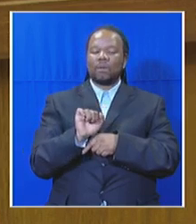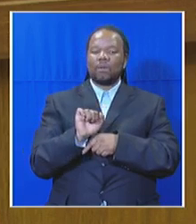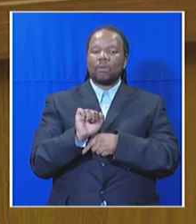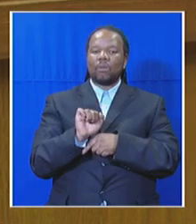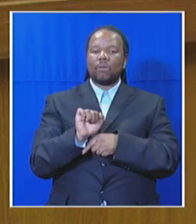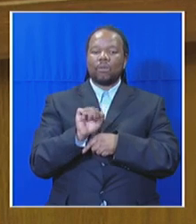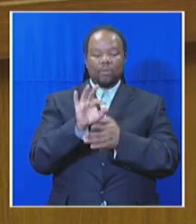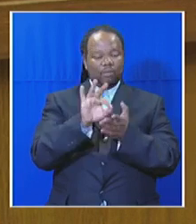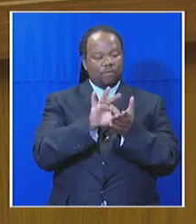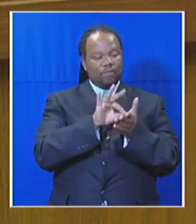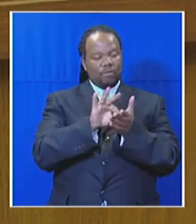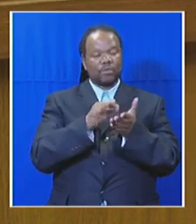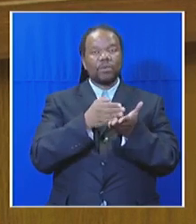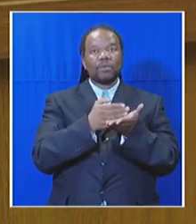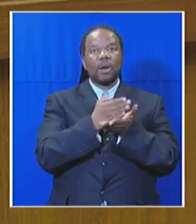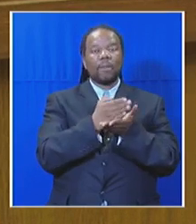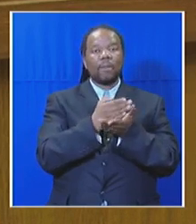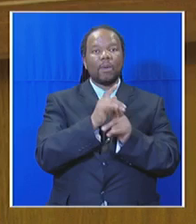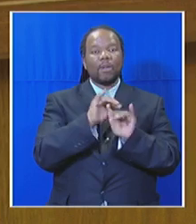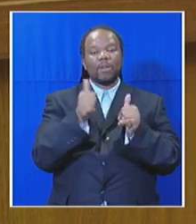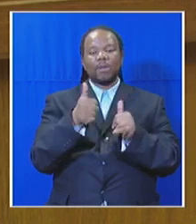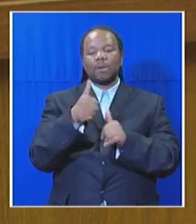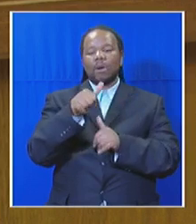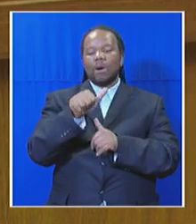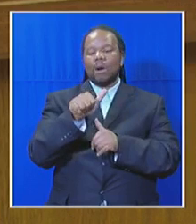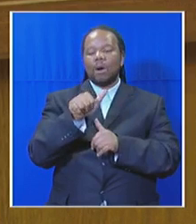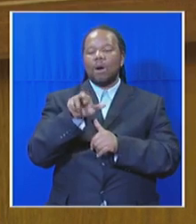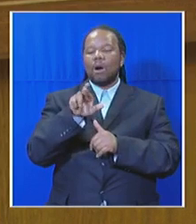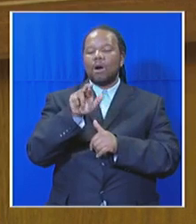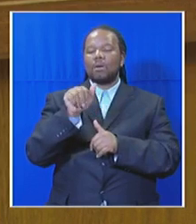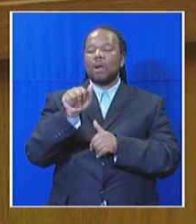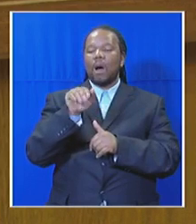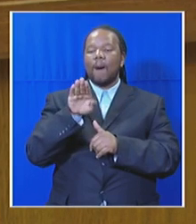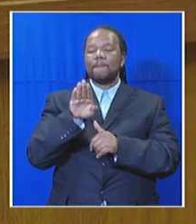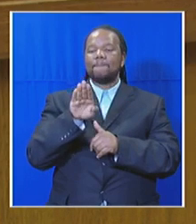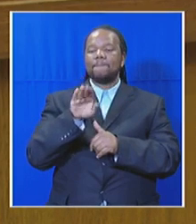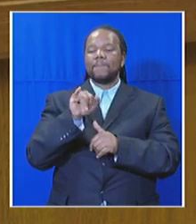first instance by the Arab League in the Security Council.